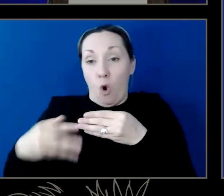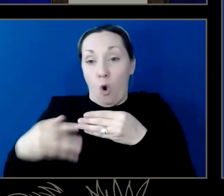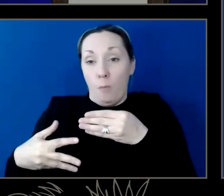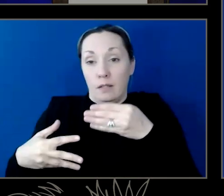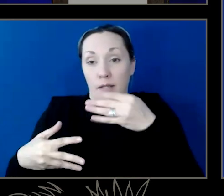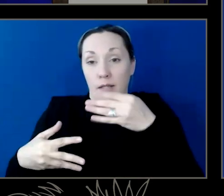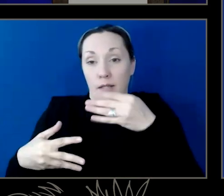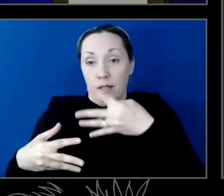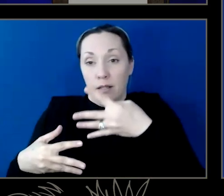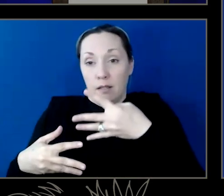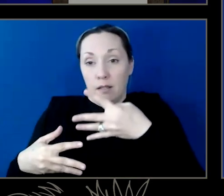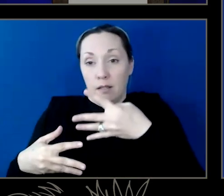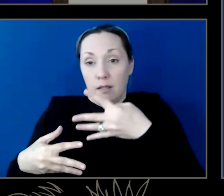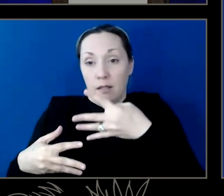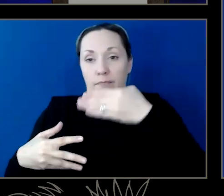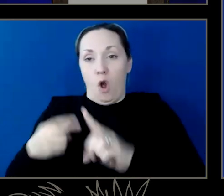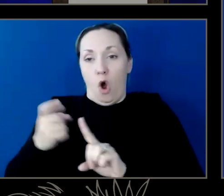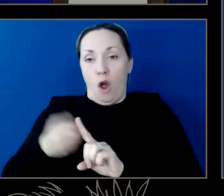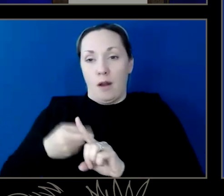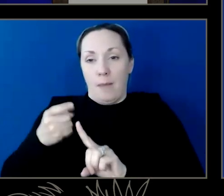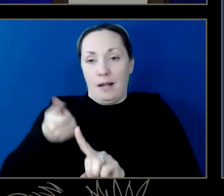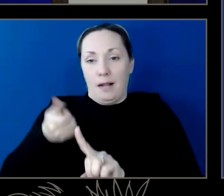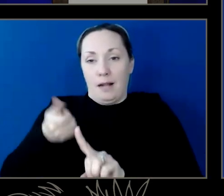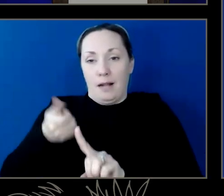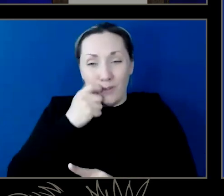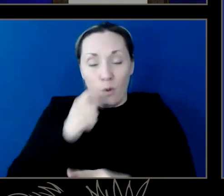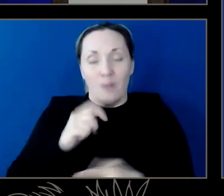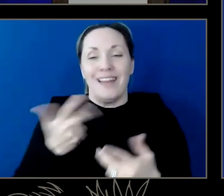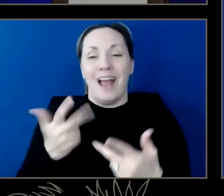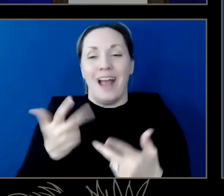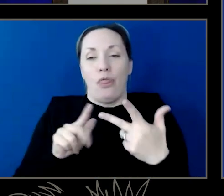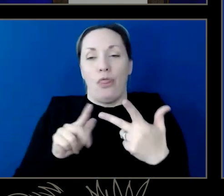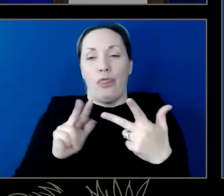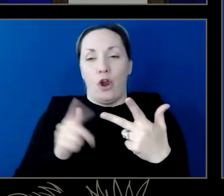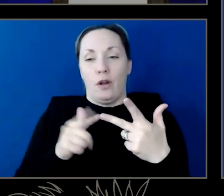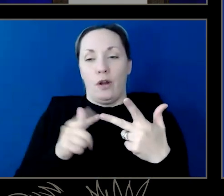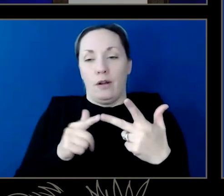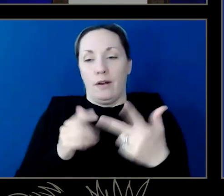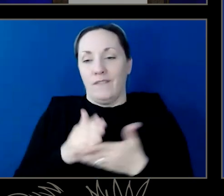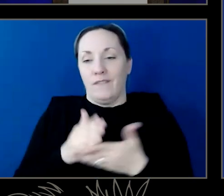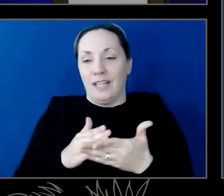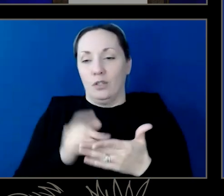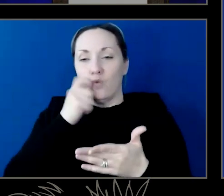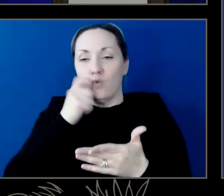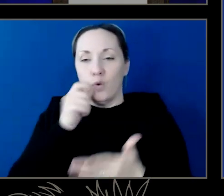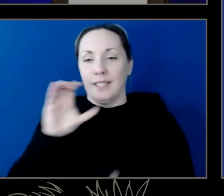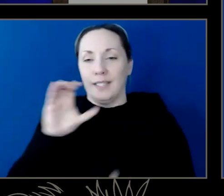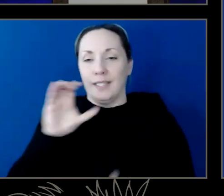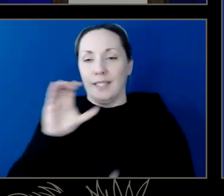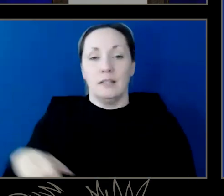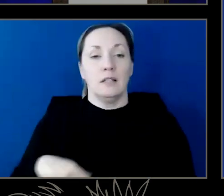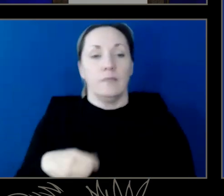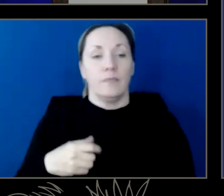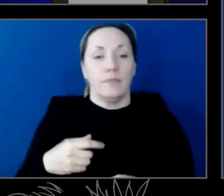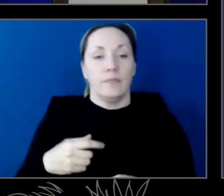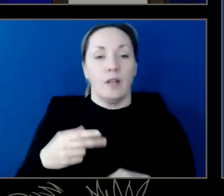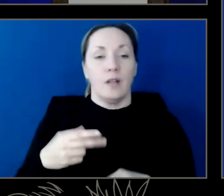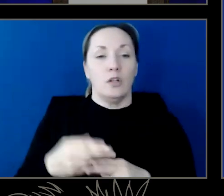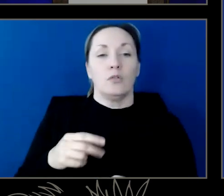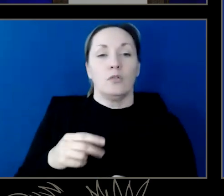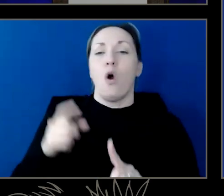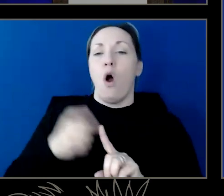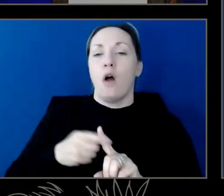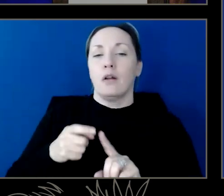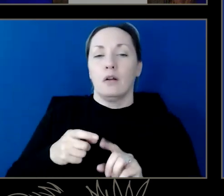automatically. So these are pretty cool stuff. Let's look at a third feature that is also super cool in CSS. Auto height animation. Now, anyone that